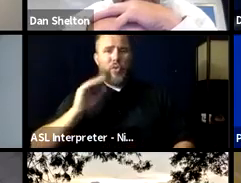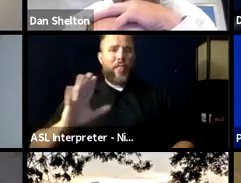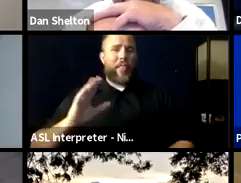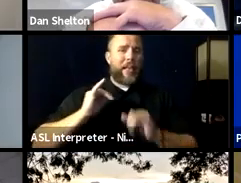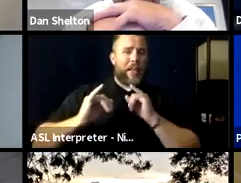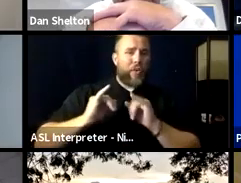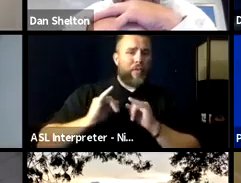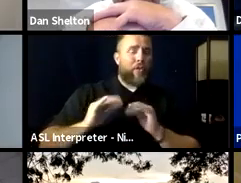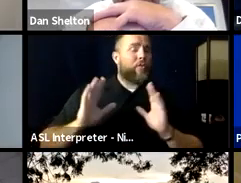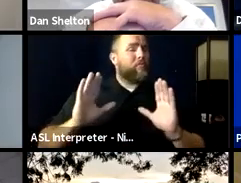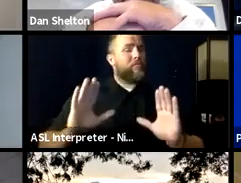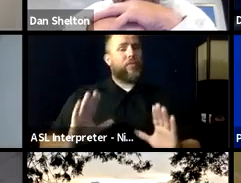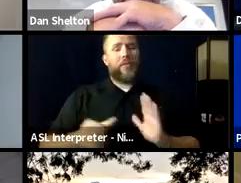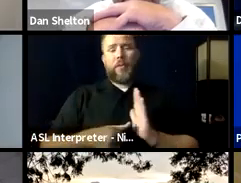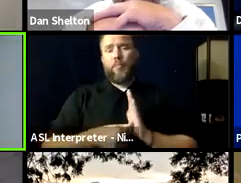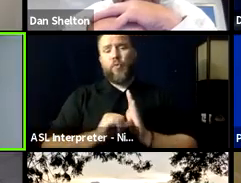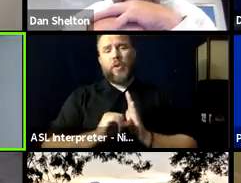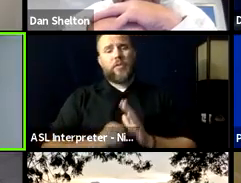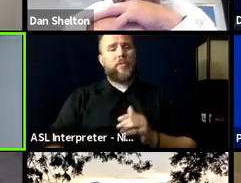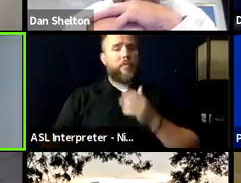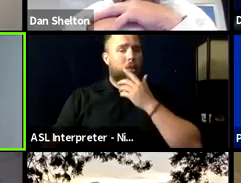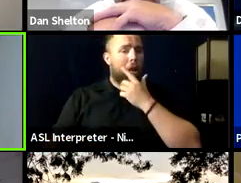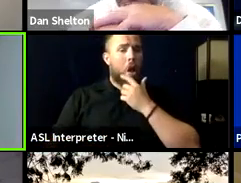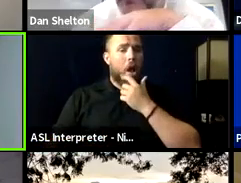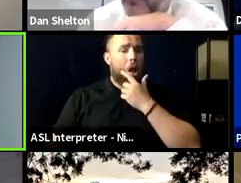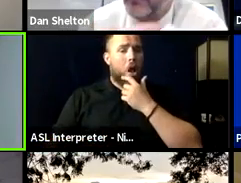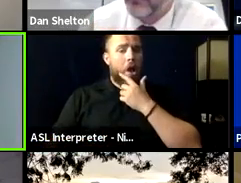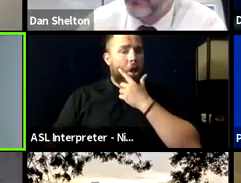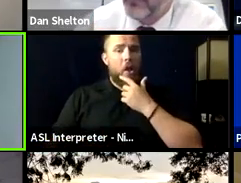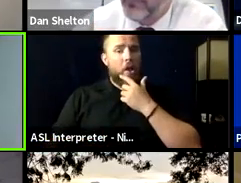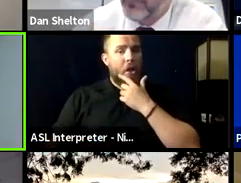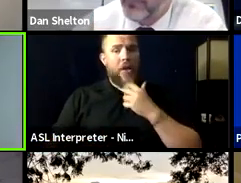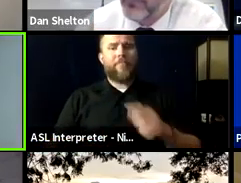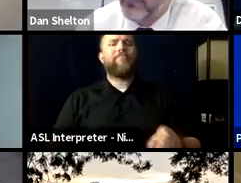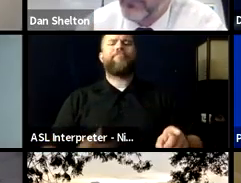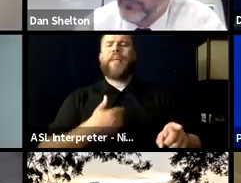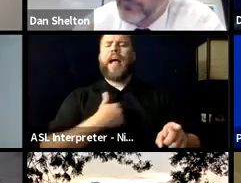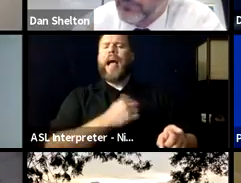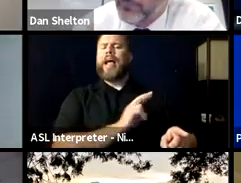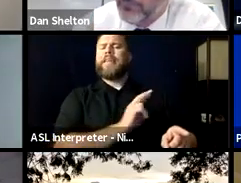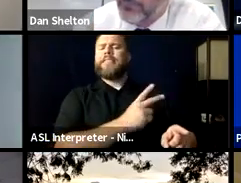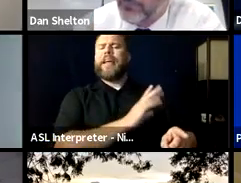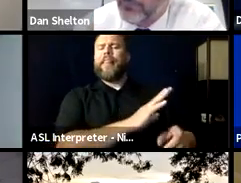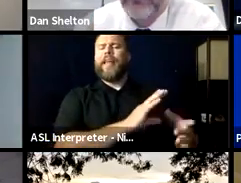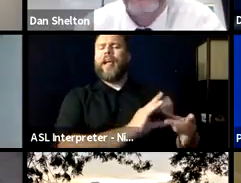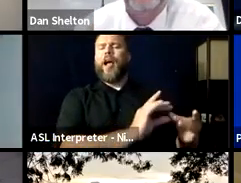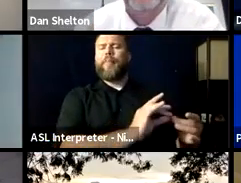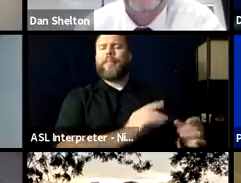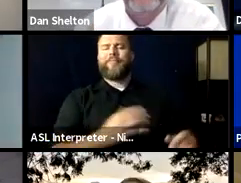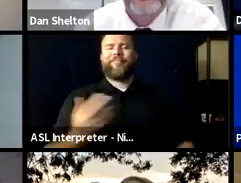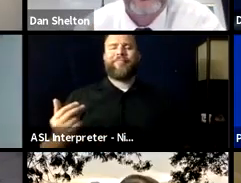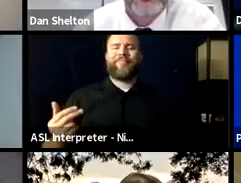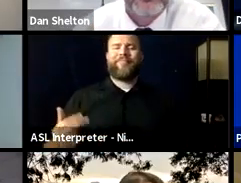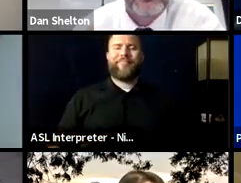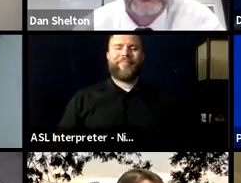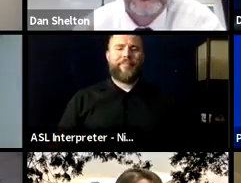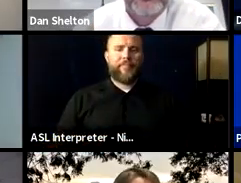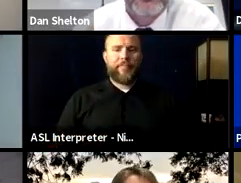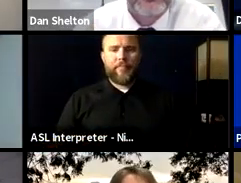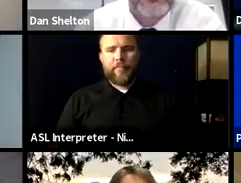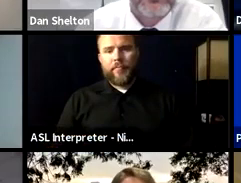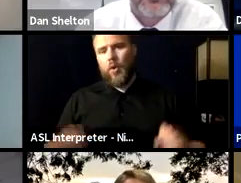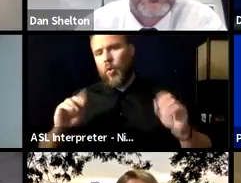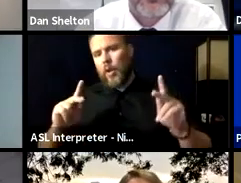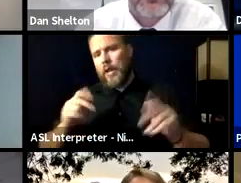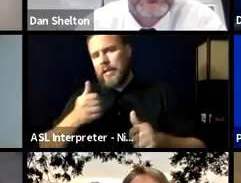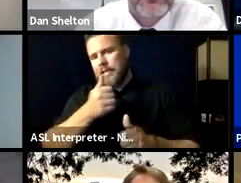Any other comments? I second that. Yeah, I agree. All right, so given that, what I'm going to do for each board